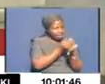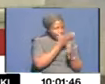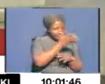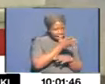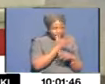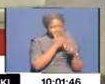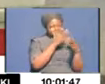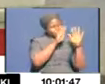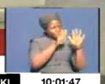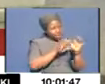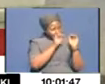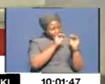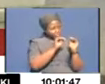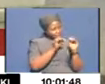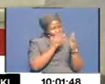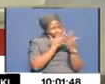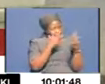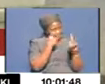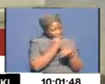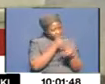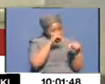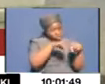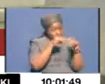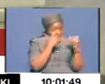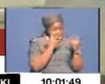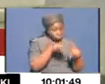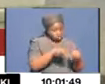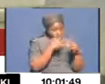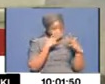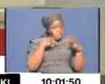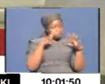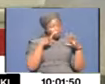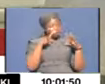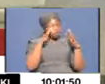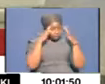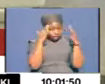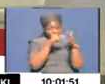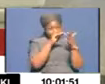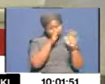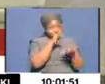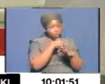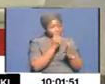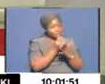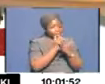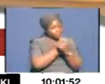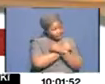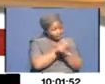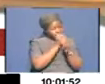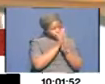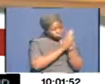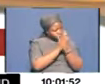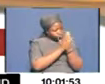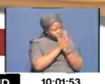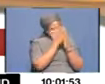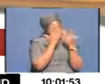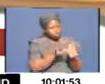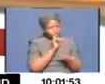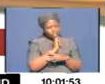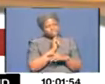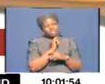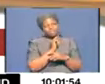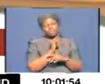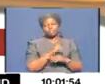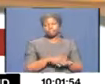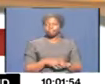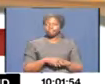important. Things are different. Today, monetary aspects are more important. Passion's being lost. It's all gauged with money. And that is